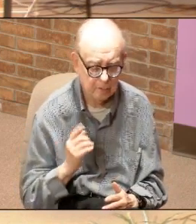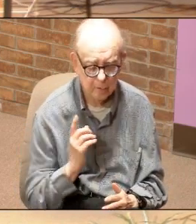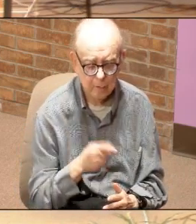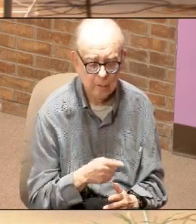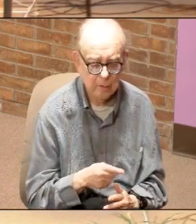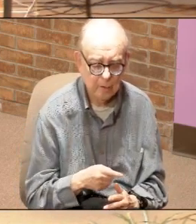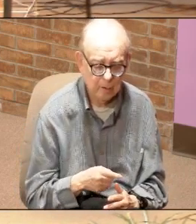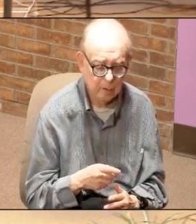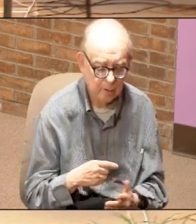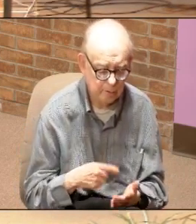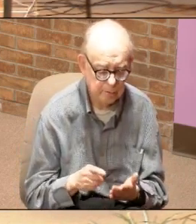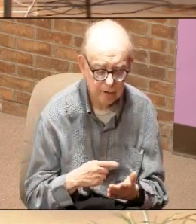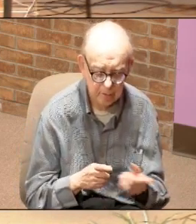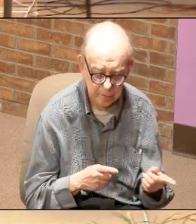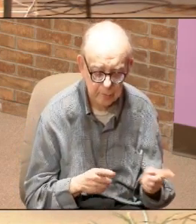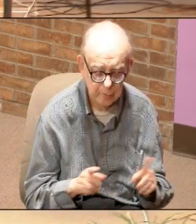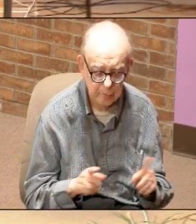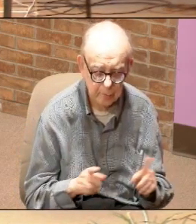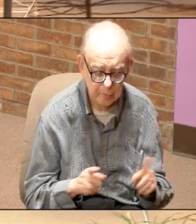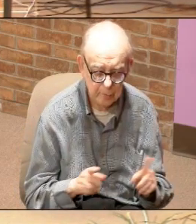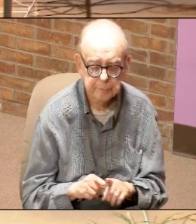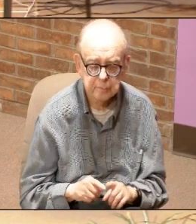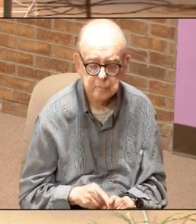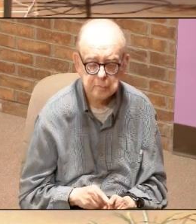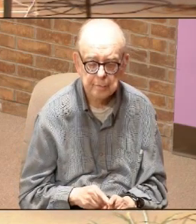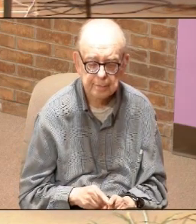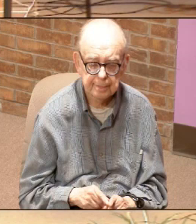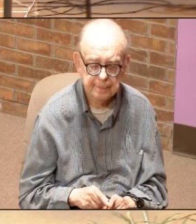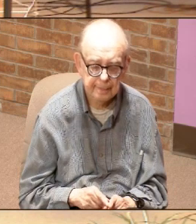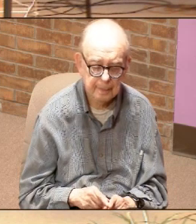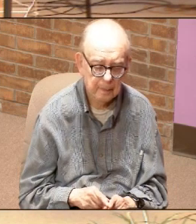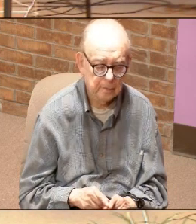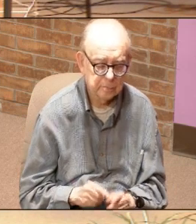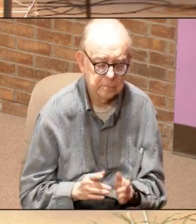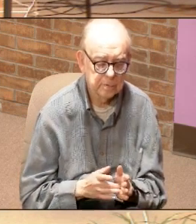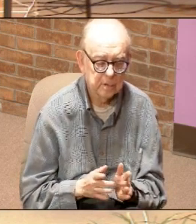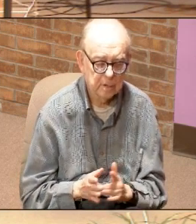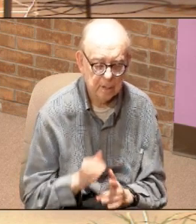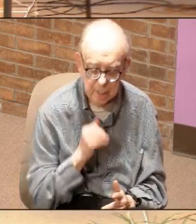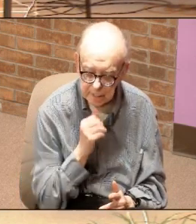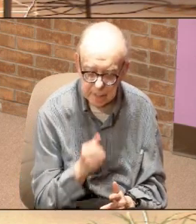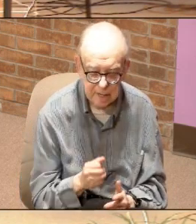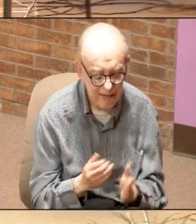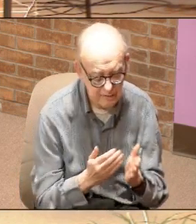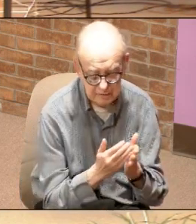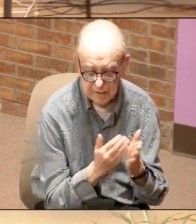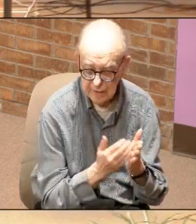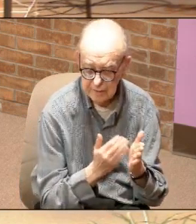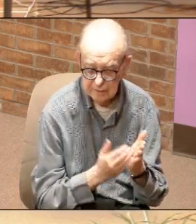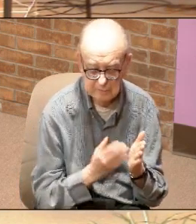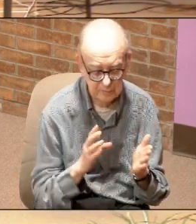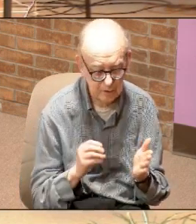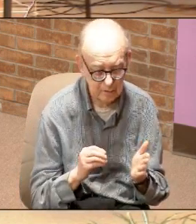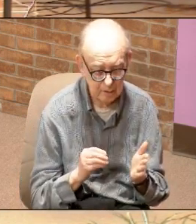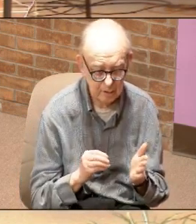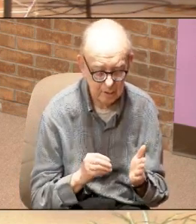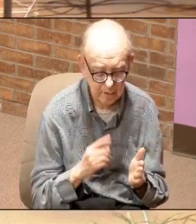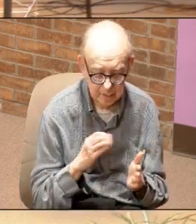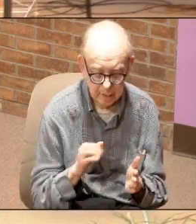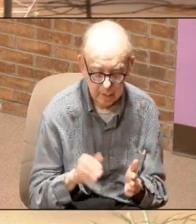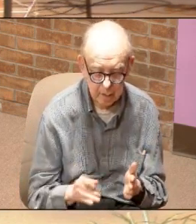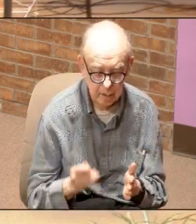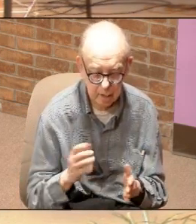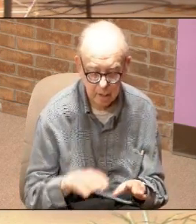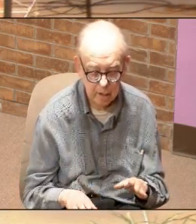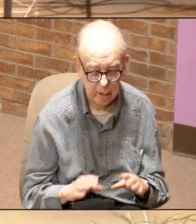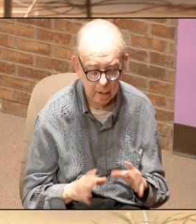go over there and I'm going to check up on them too. He didn't have a shopping list. Saying, by the way,